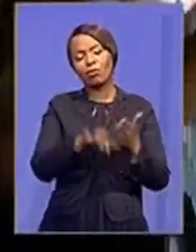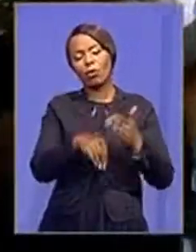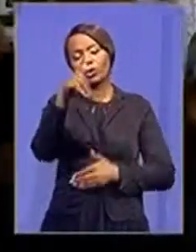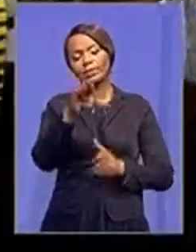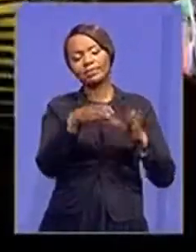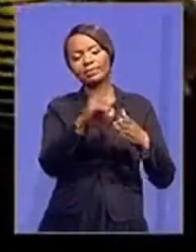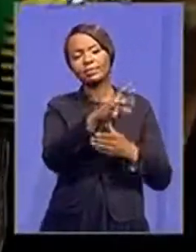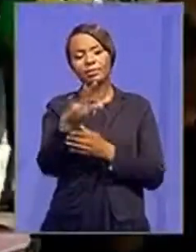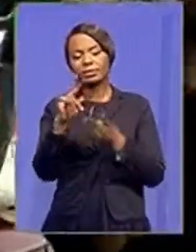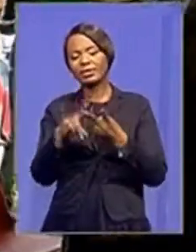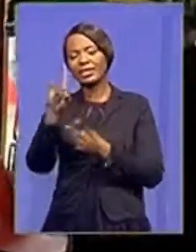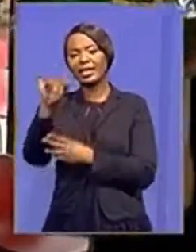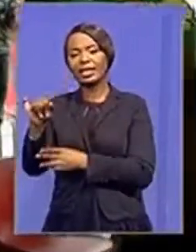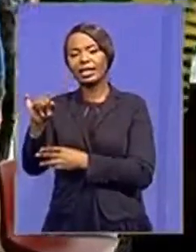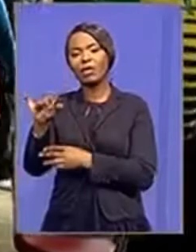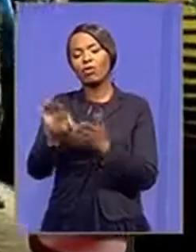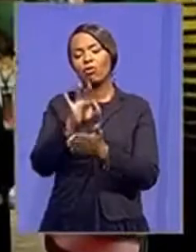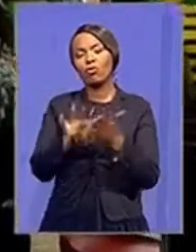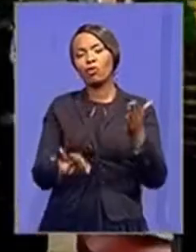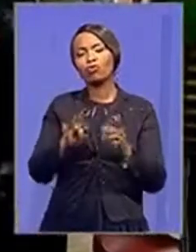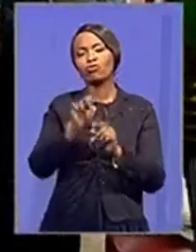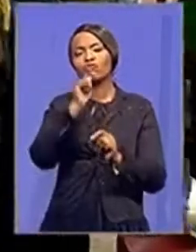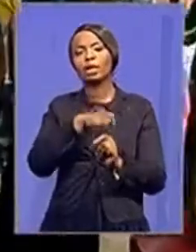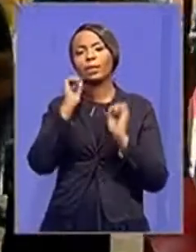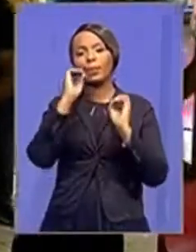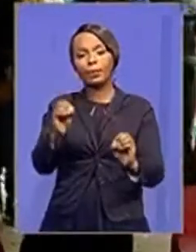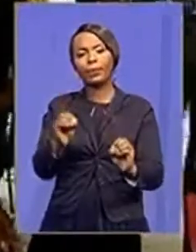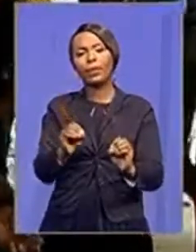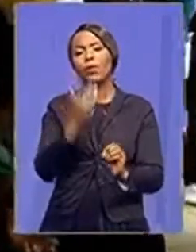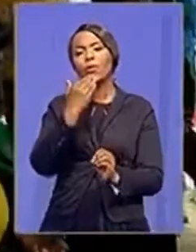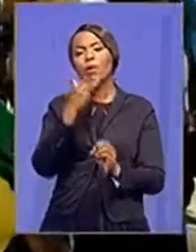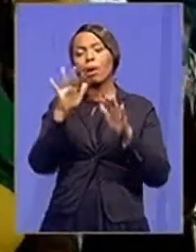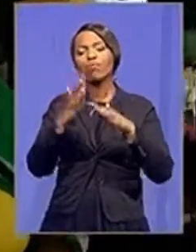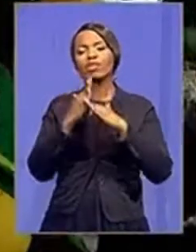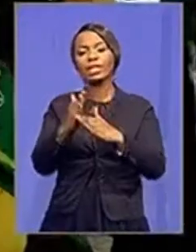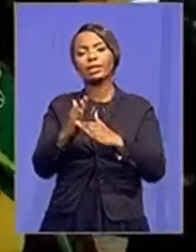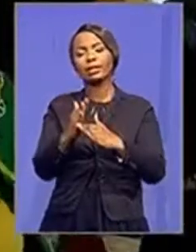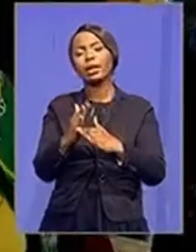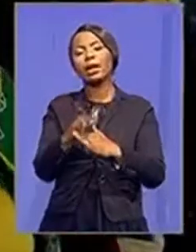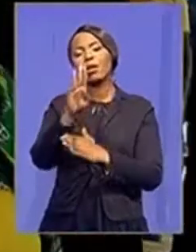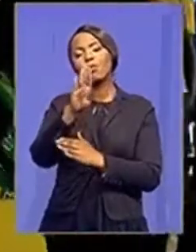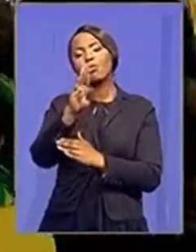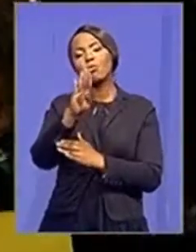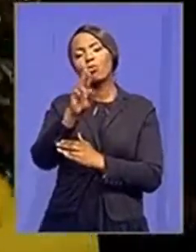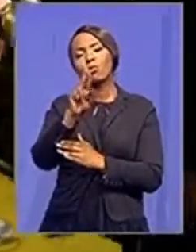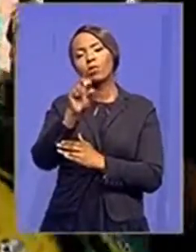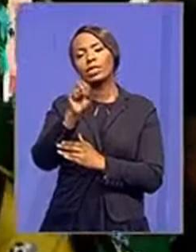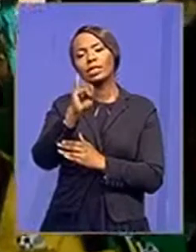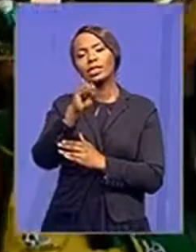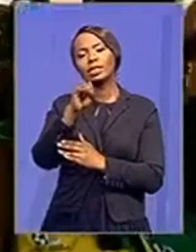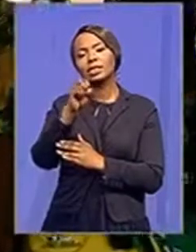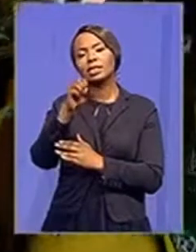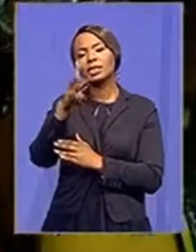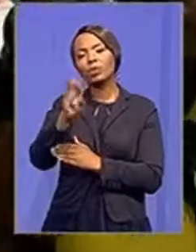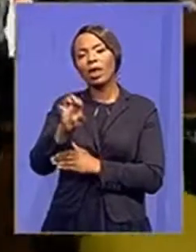kganetšo DA go vouto ya bona ya go hloka kholofelo kgatlhanong le mošireletši wa setšhaba advocate Vusisiwe Mkhwebane e be se le kgatlhanong